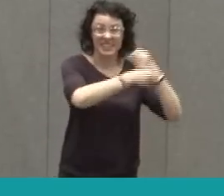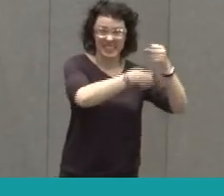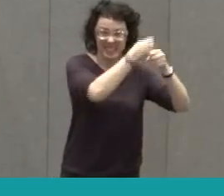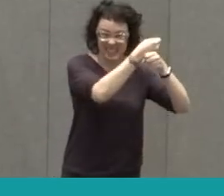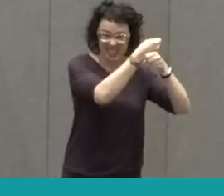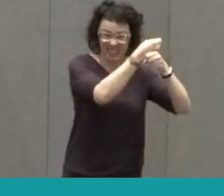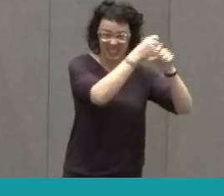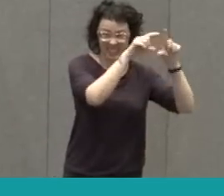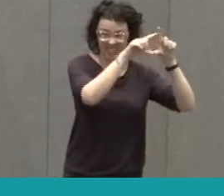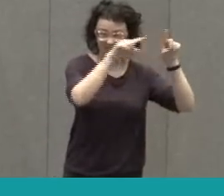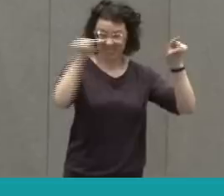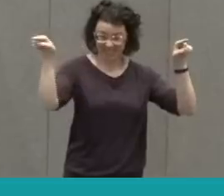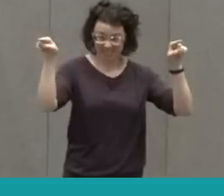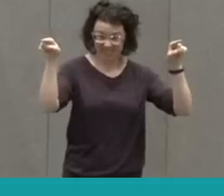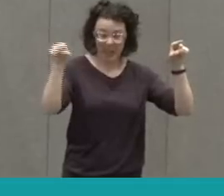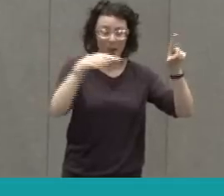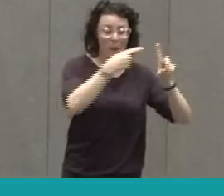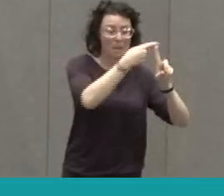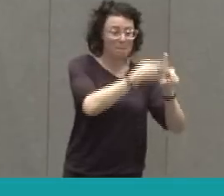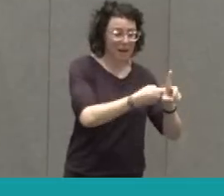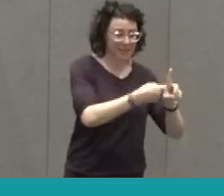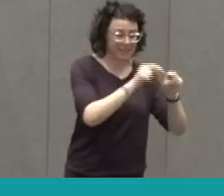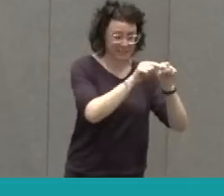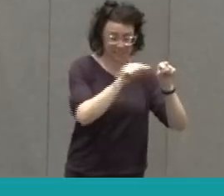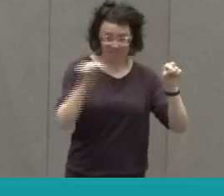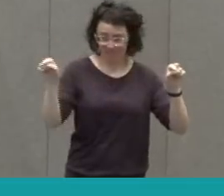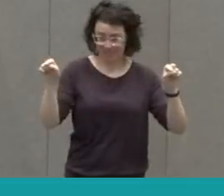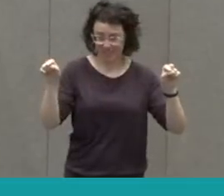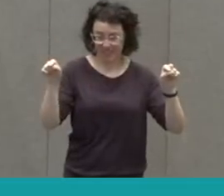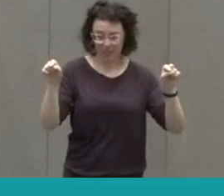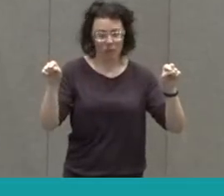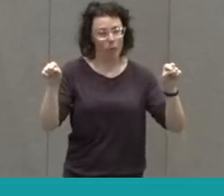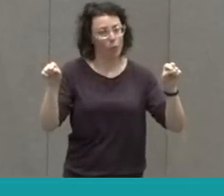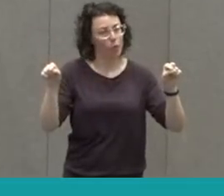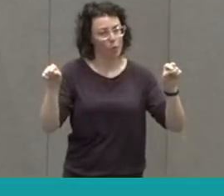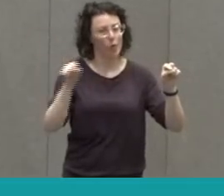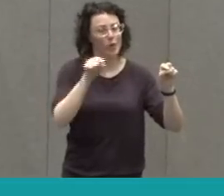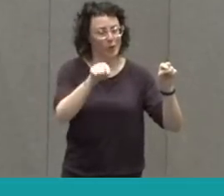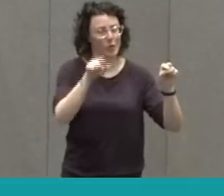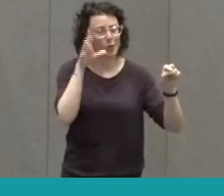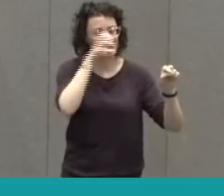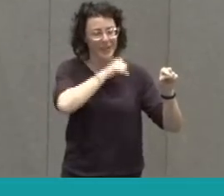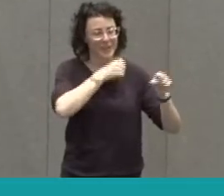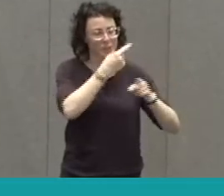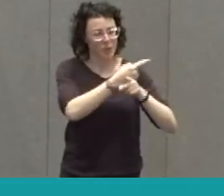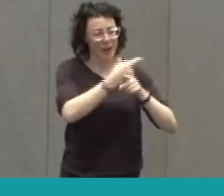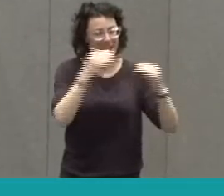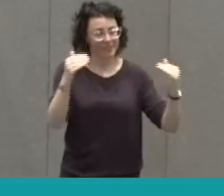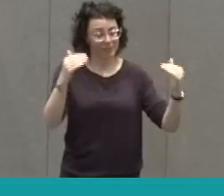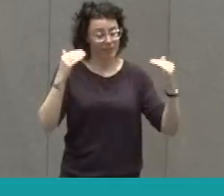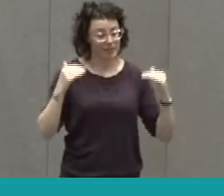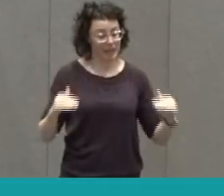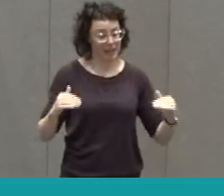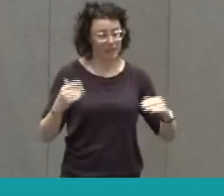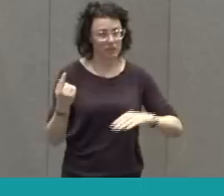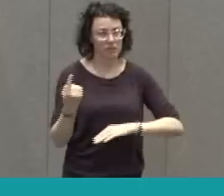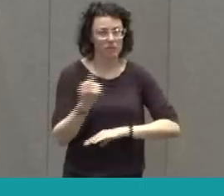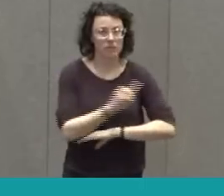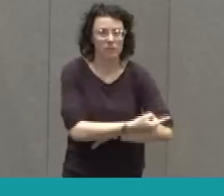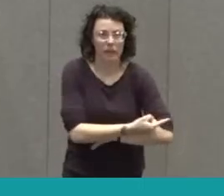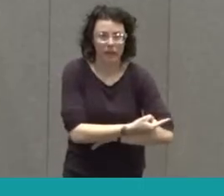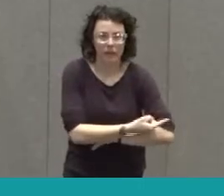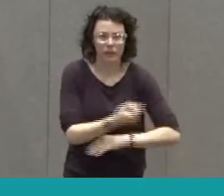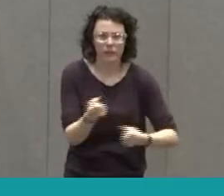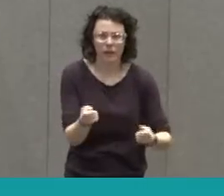it. I'm going to ask how many days old you are. So how are we going to figure that